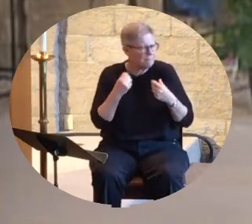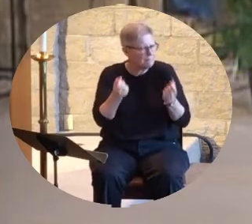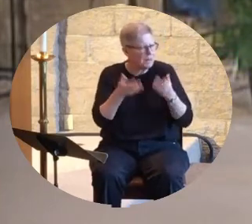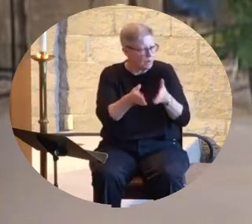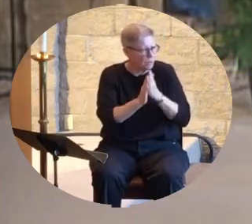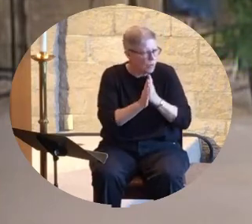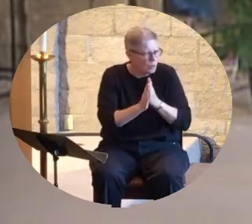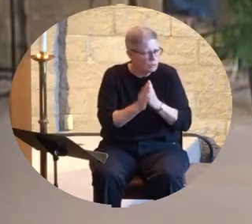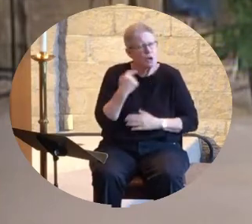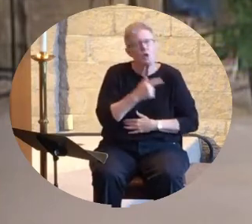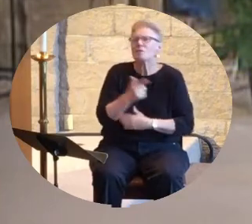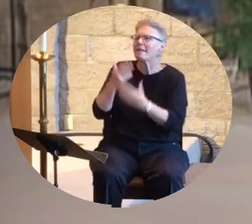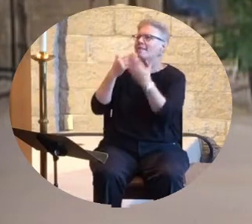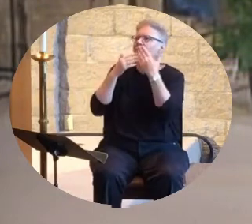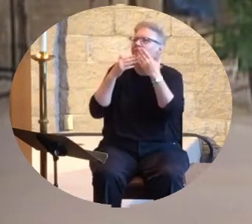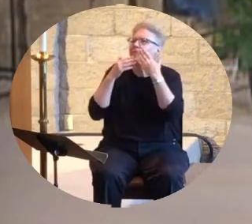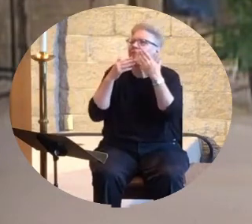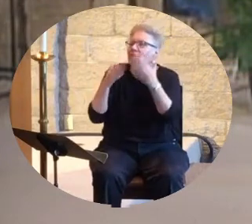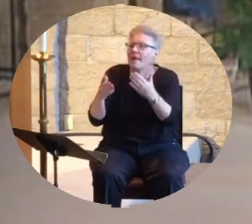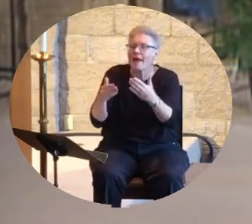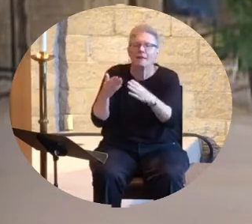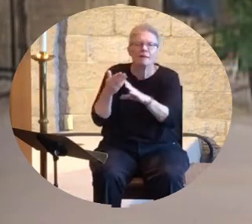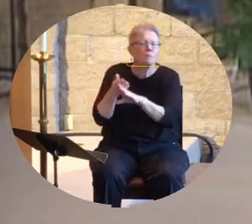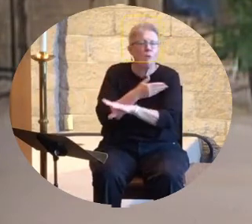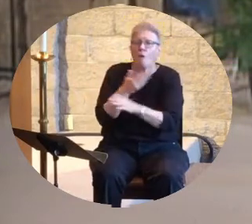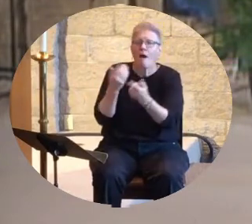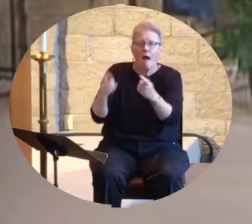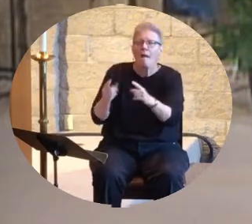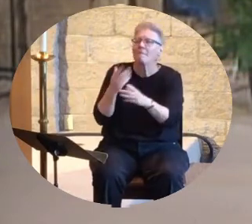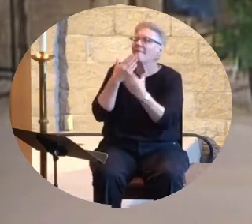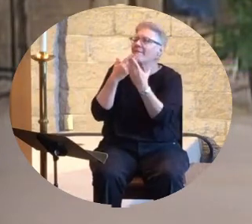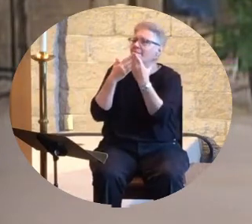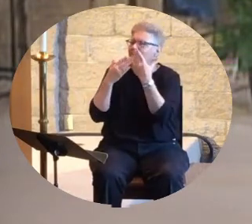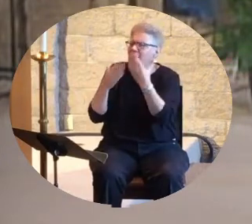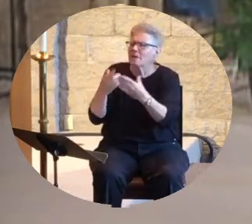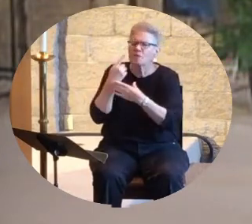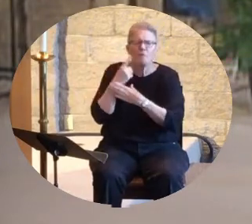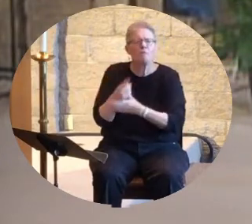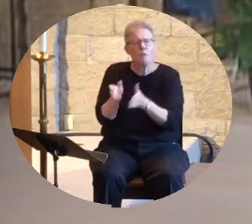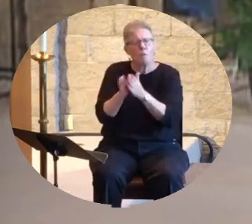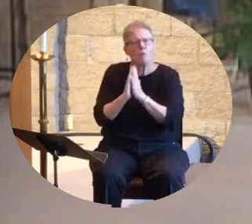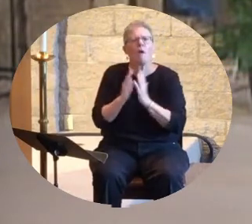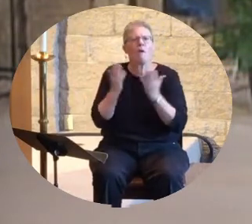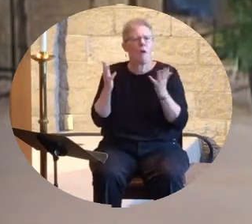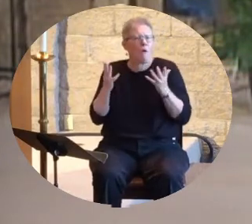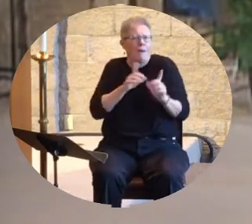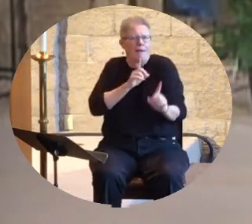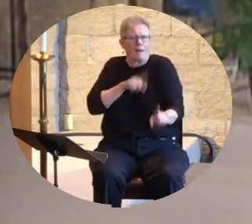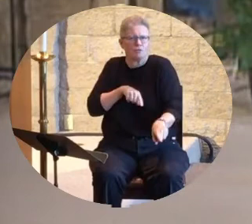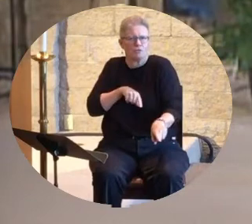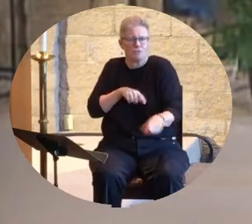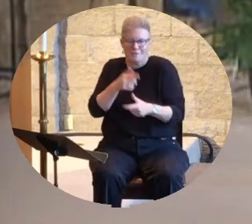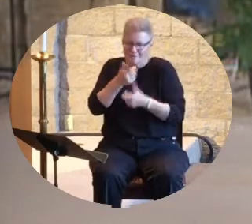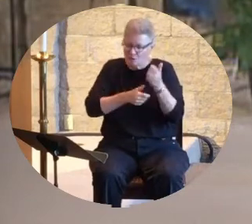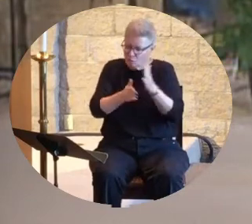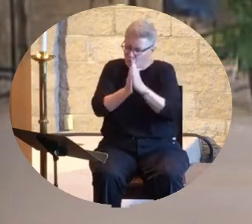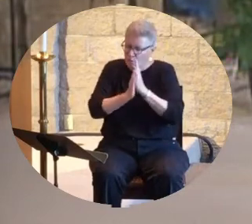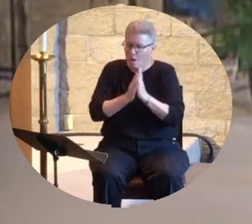answered prayer as we hold each and every prayer request in this consciousness of